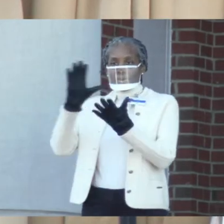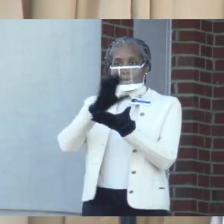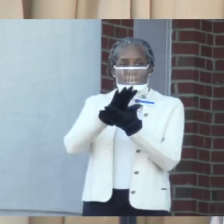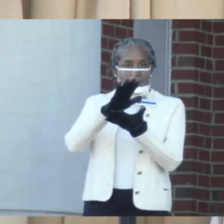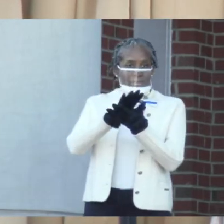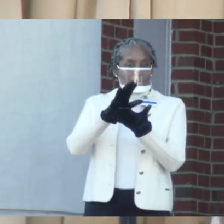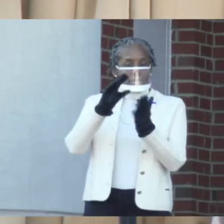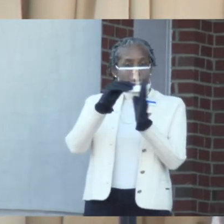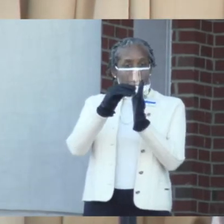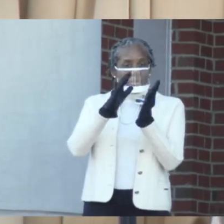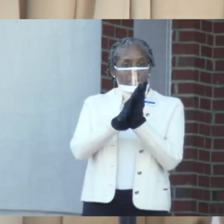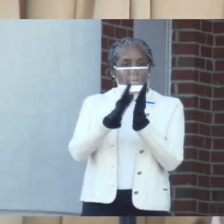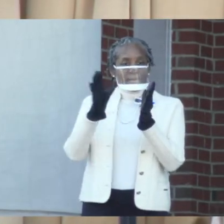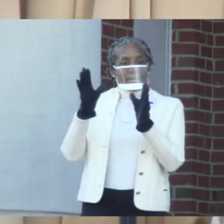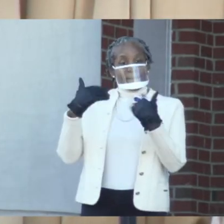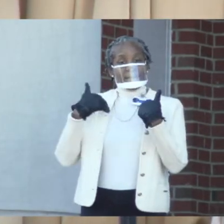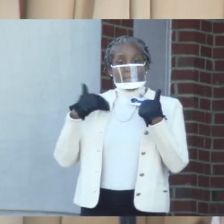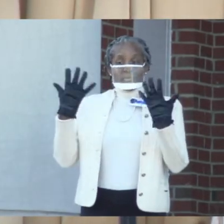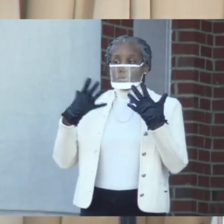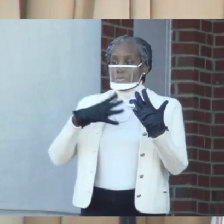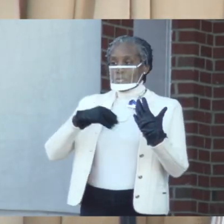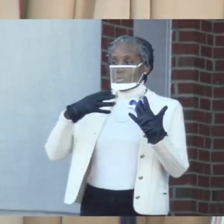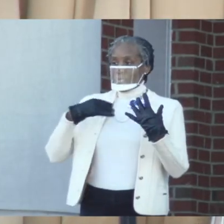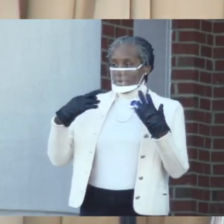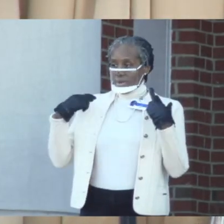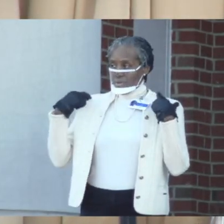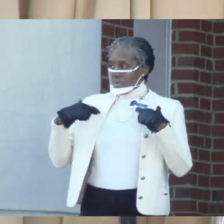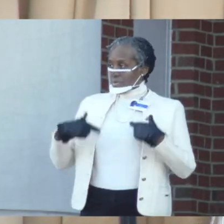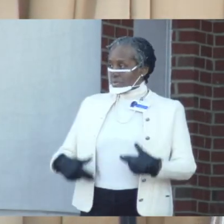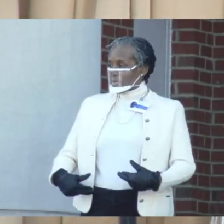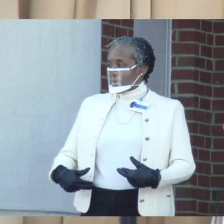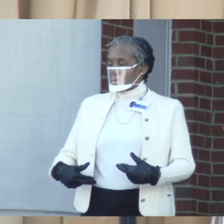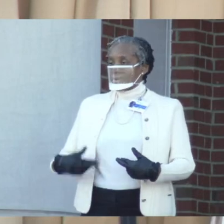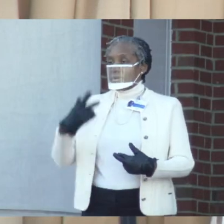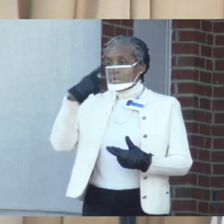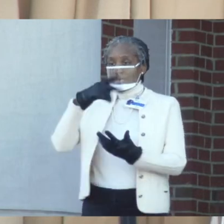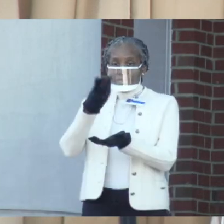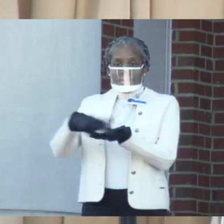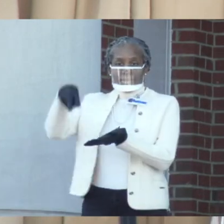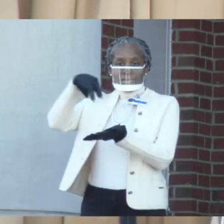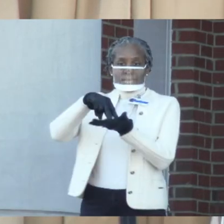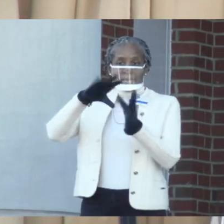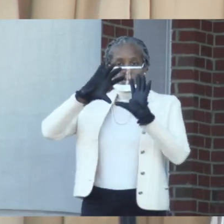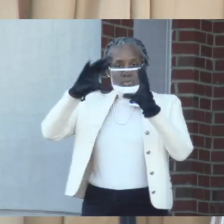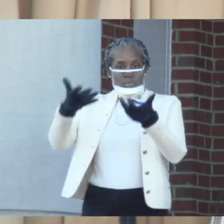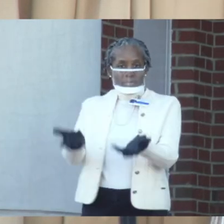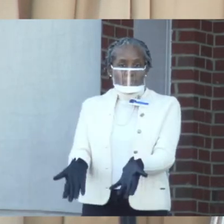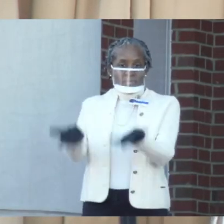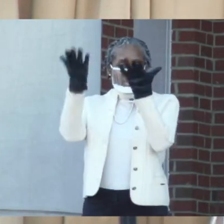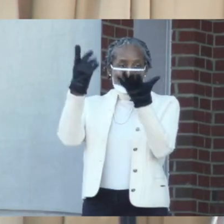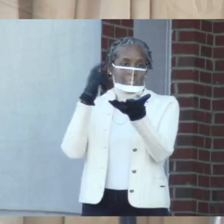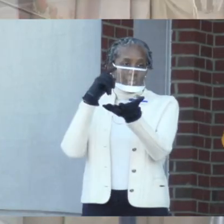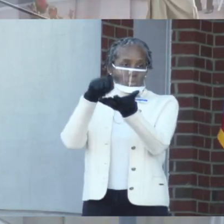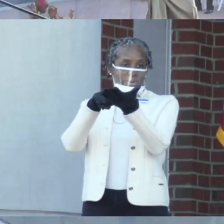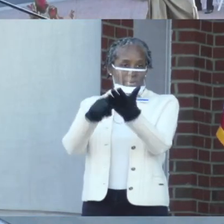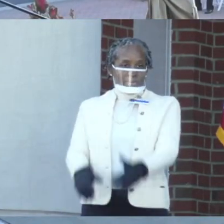academic record are wearing white honor cords. Please stand as a group and be